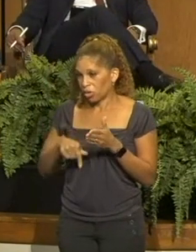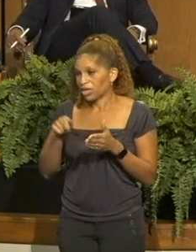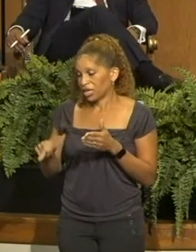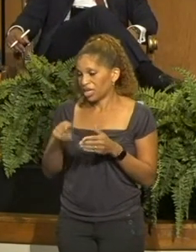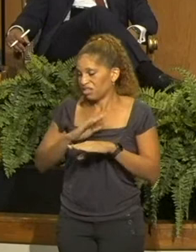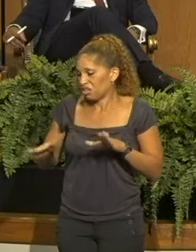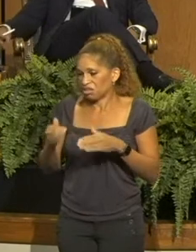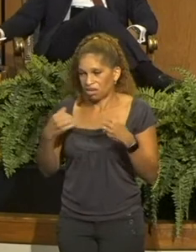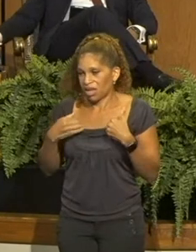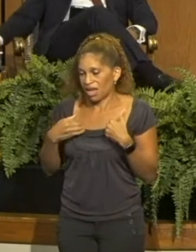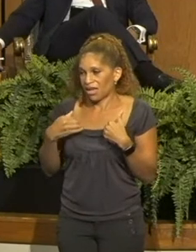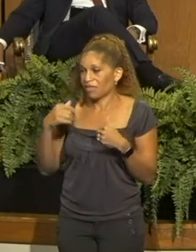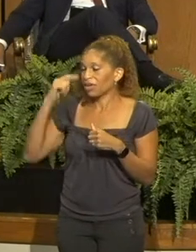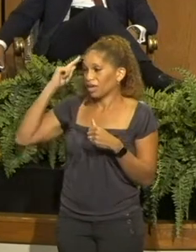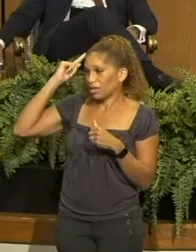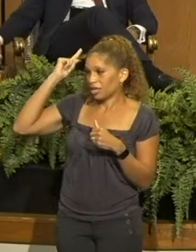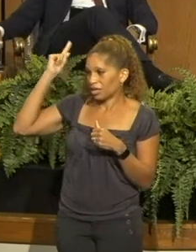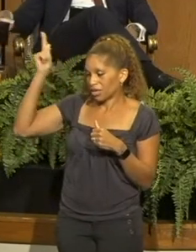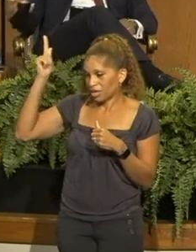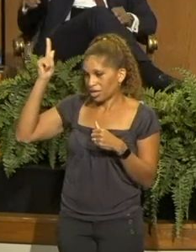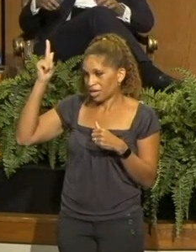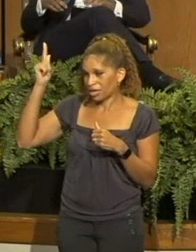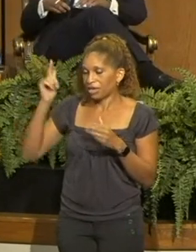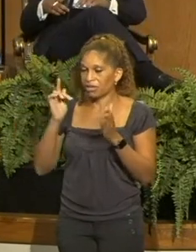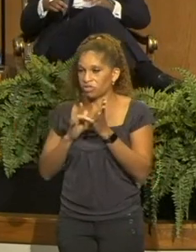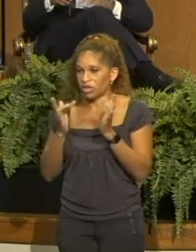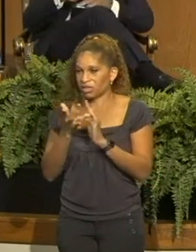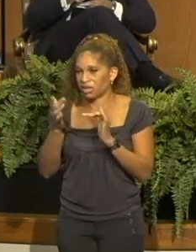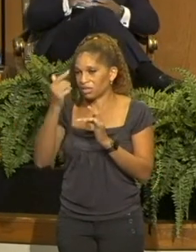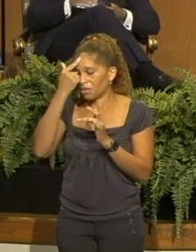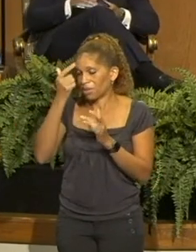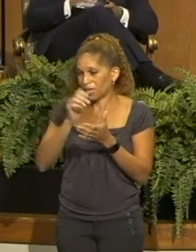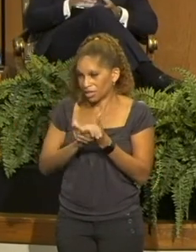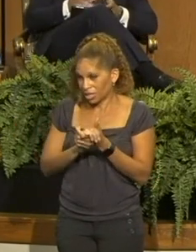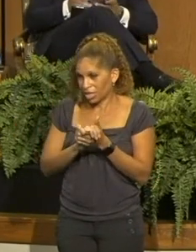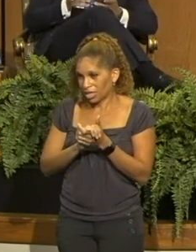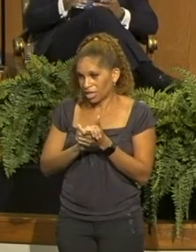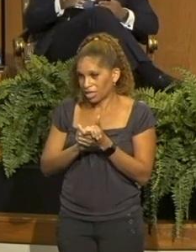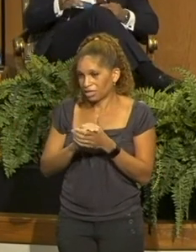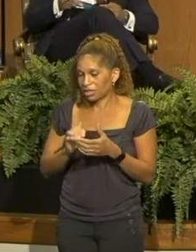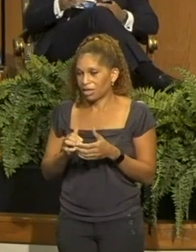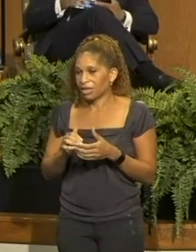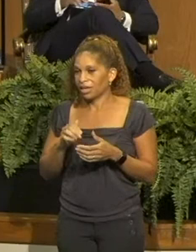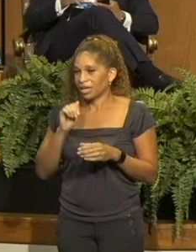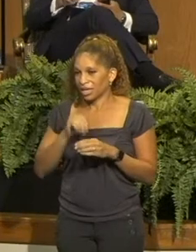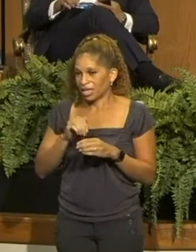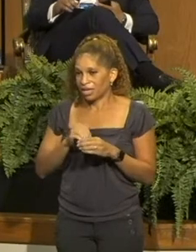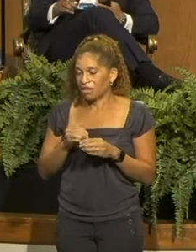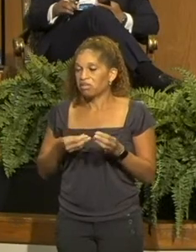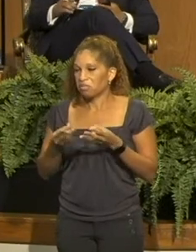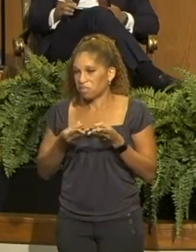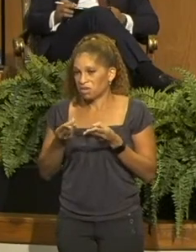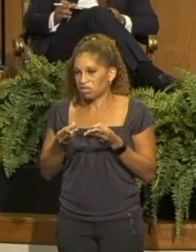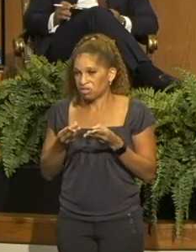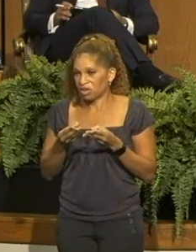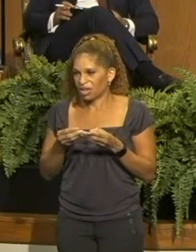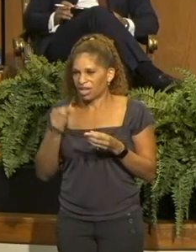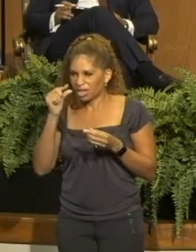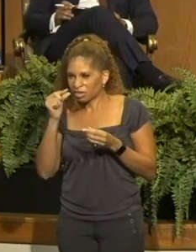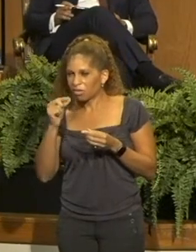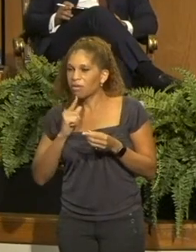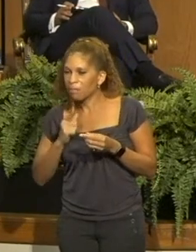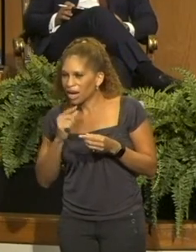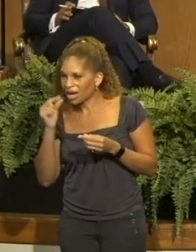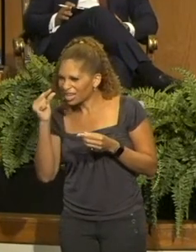I believe Jesus believed in what I like to call the inch by inch ministry. Jesus knew that this